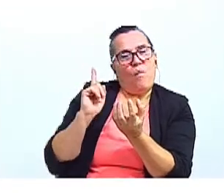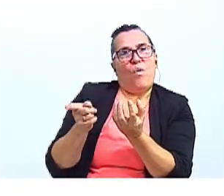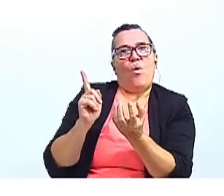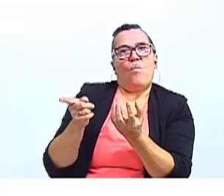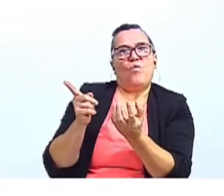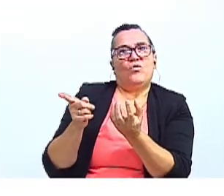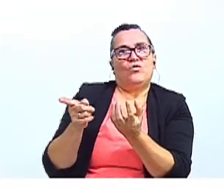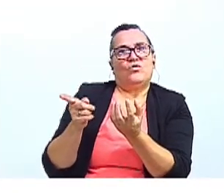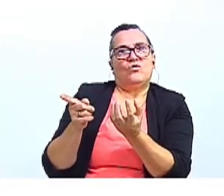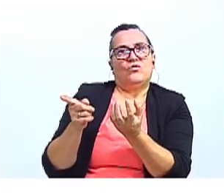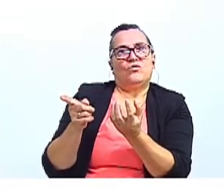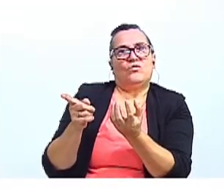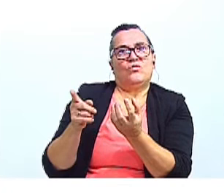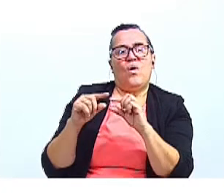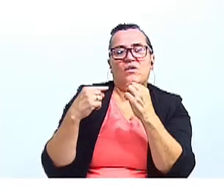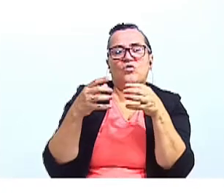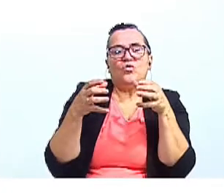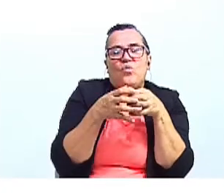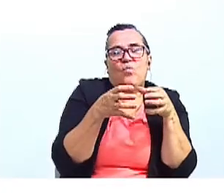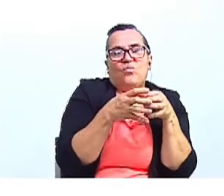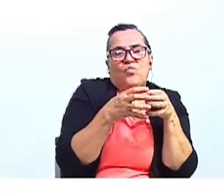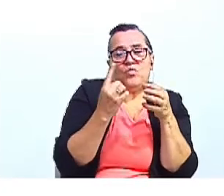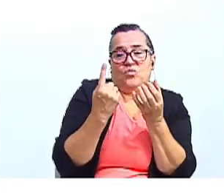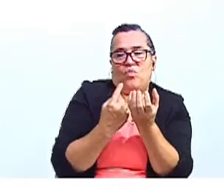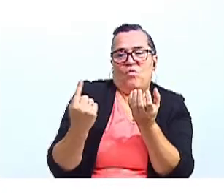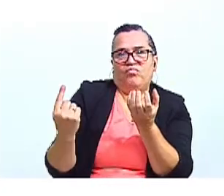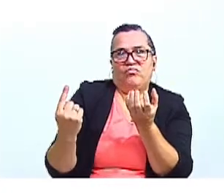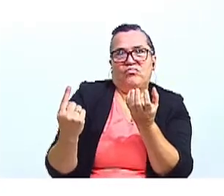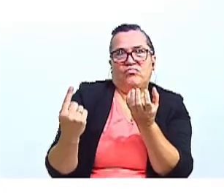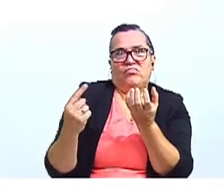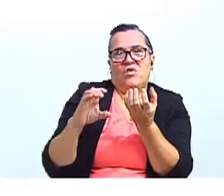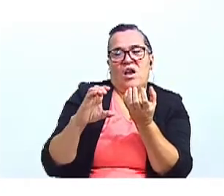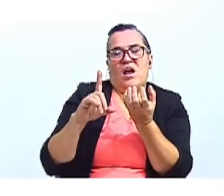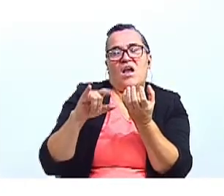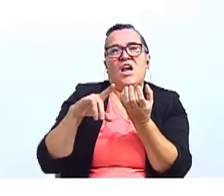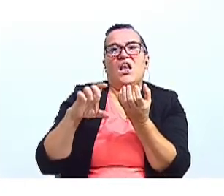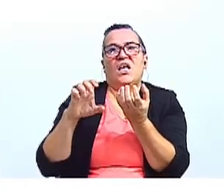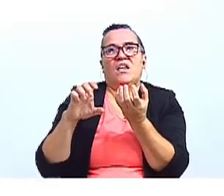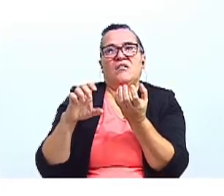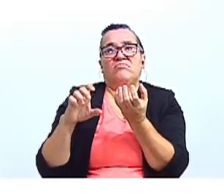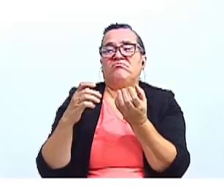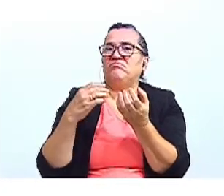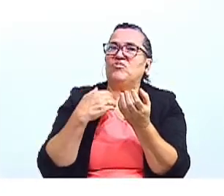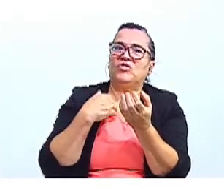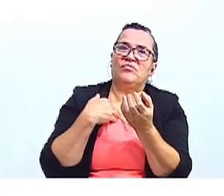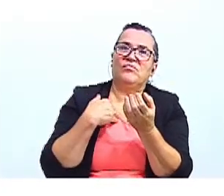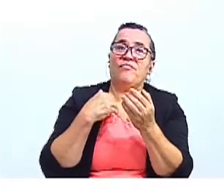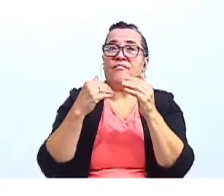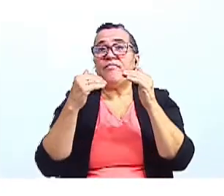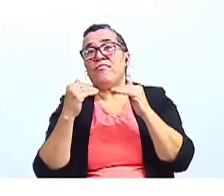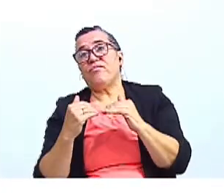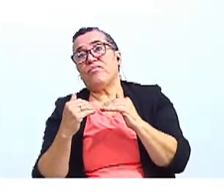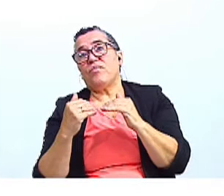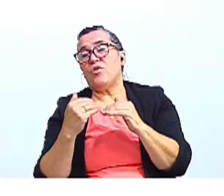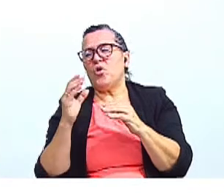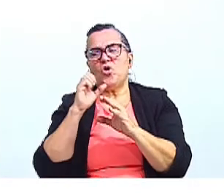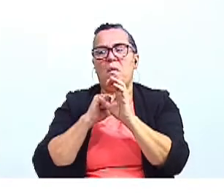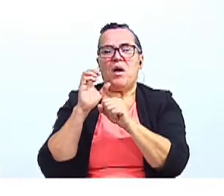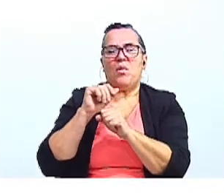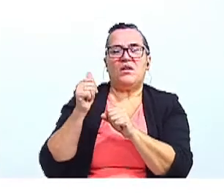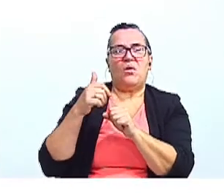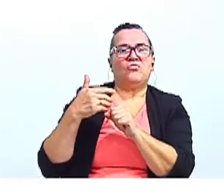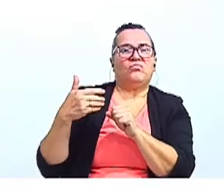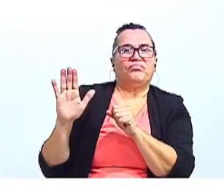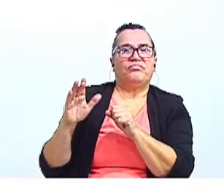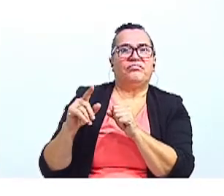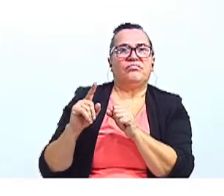When you make those groups at school, then it is not taking someone or something into account. And